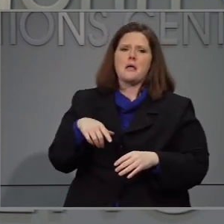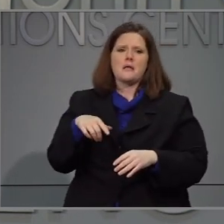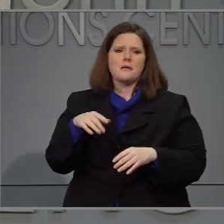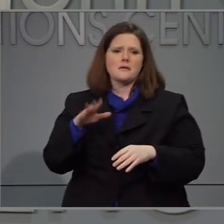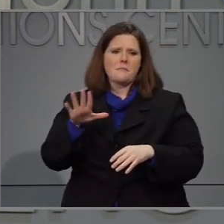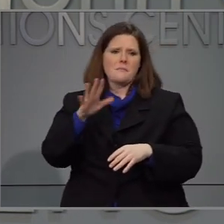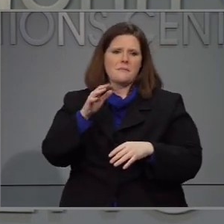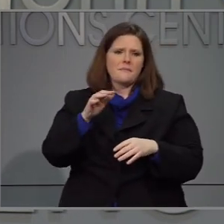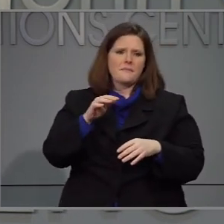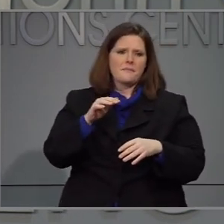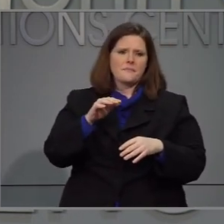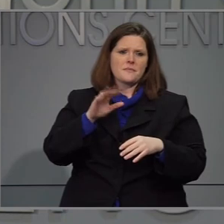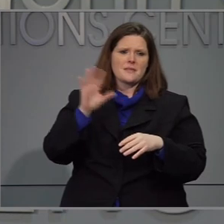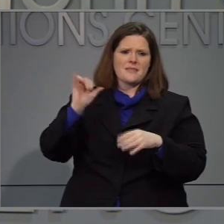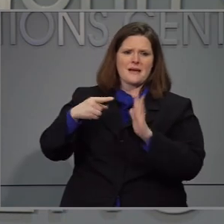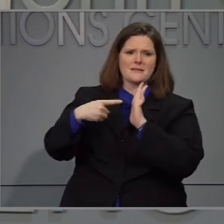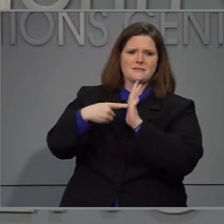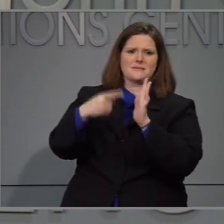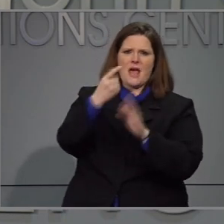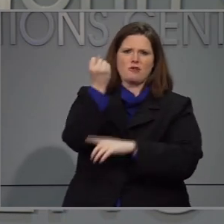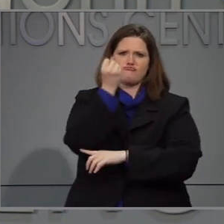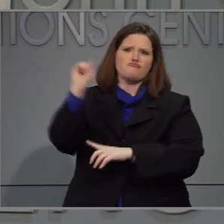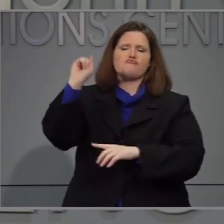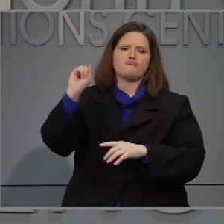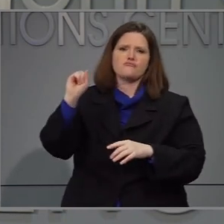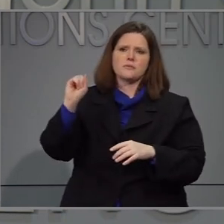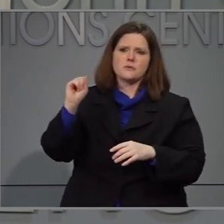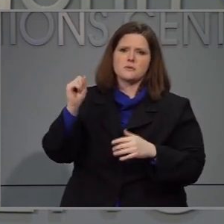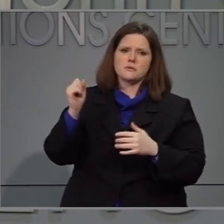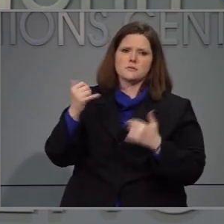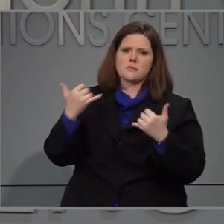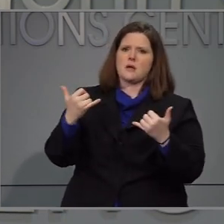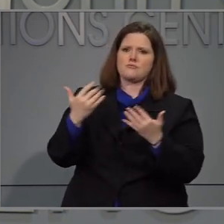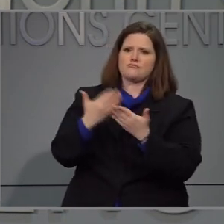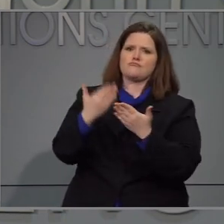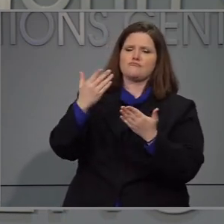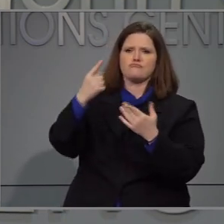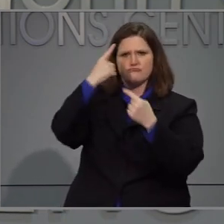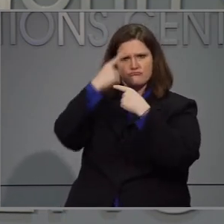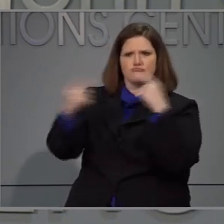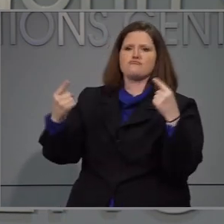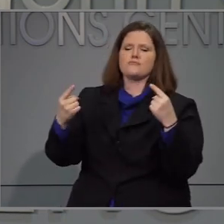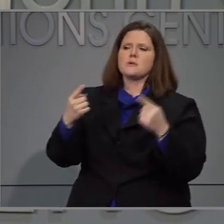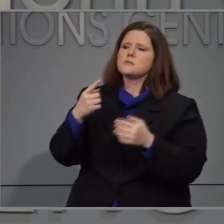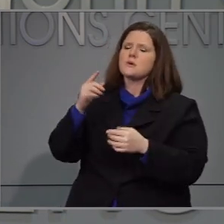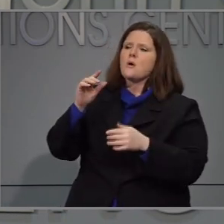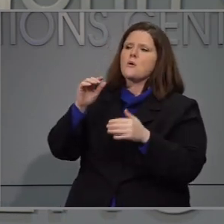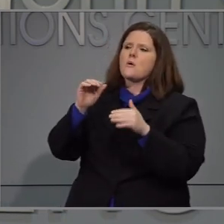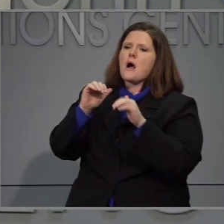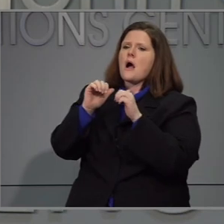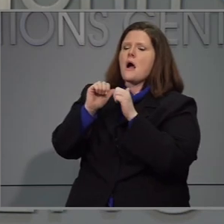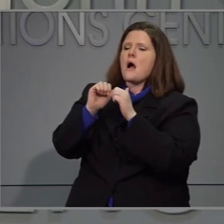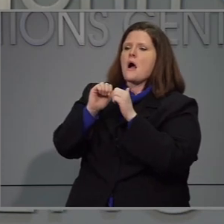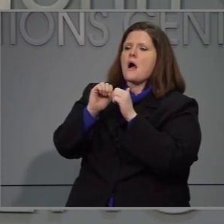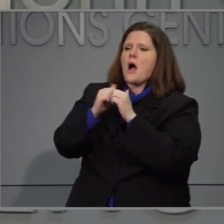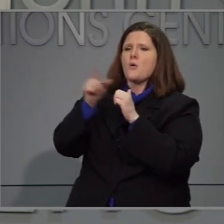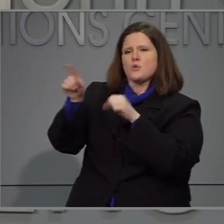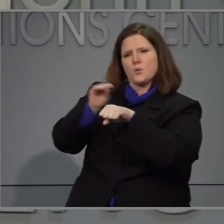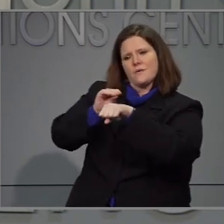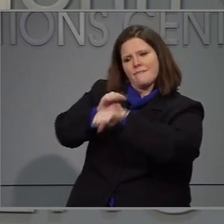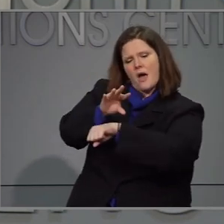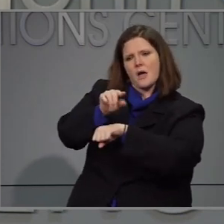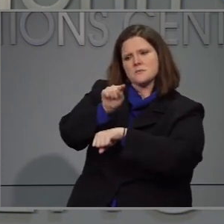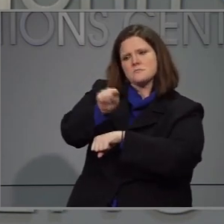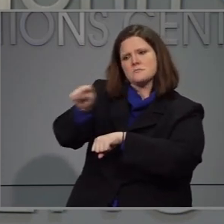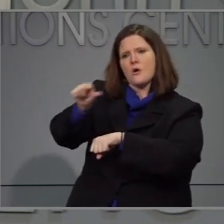was your response to that? And then do you have a message today for other county governments looking at similar messages to